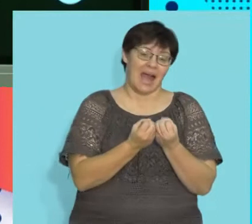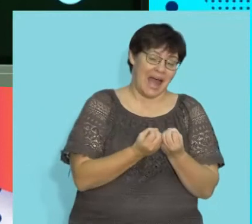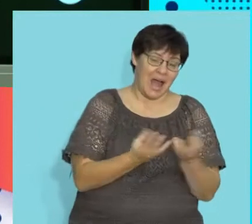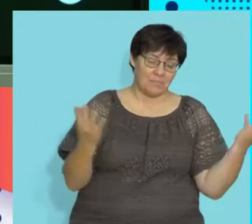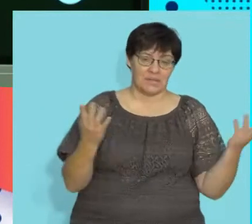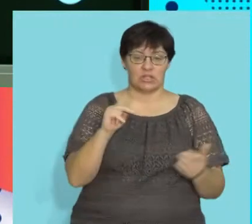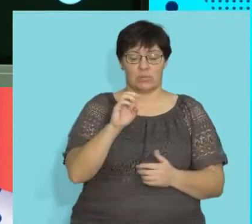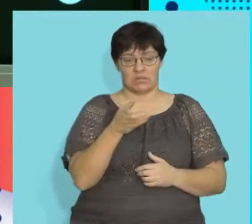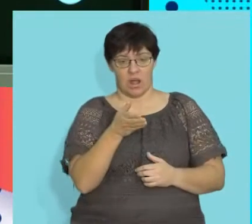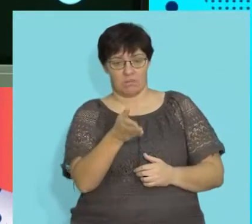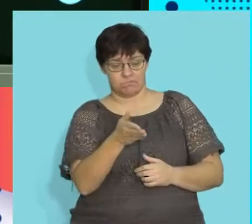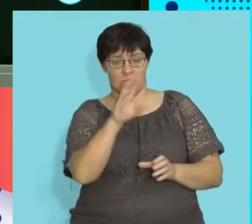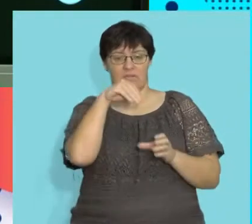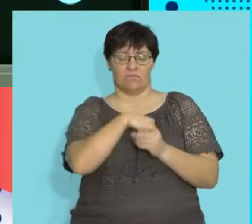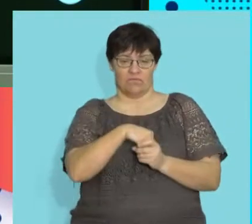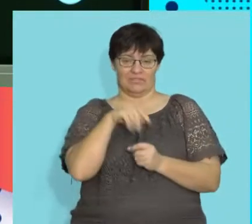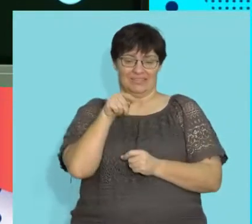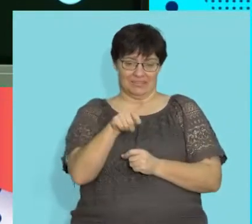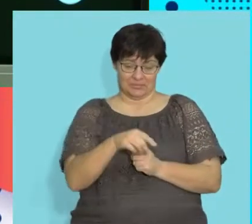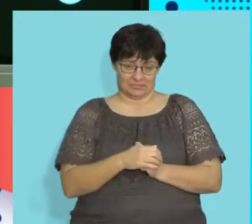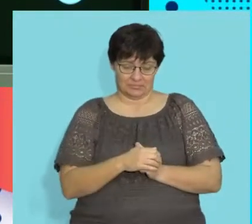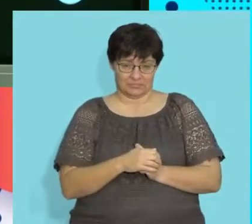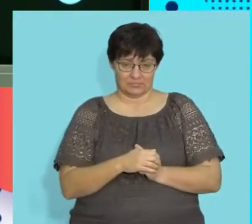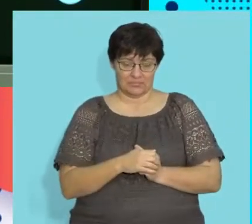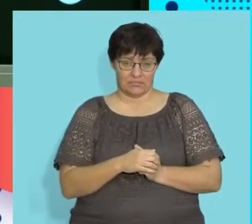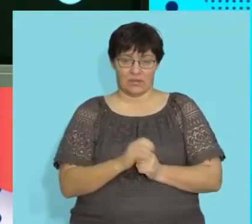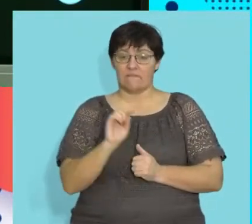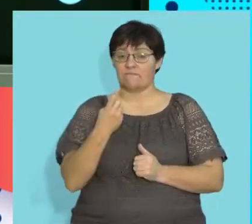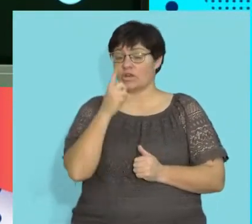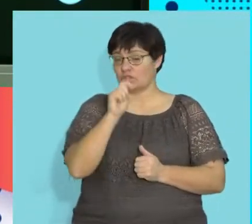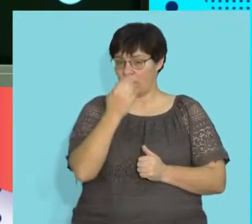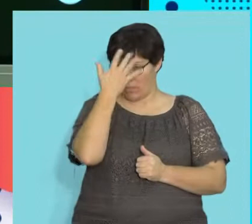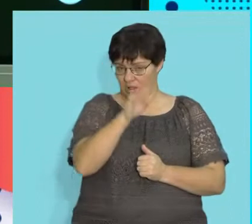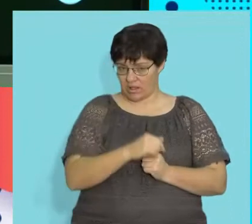many terms are involved in this sum. I know what the first term